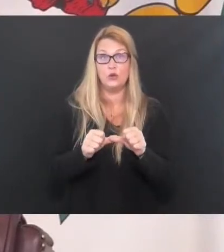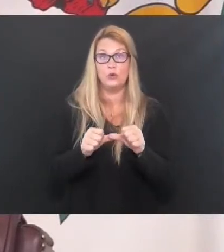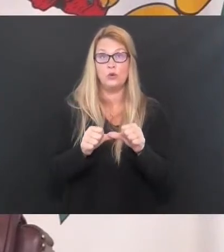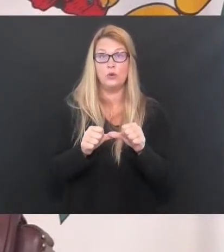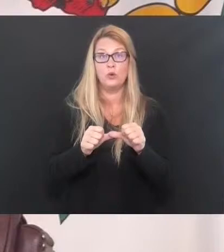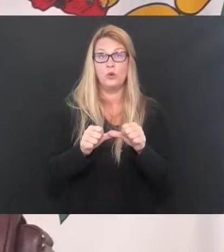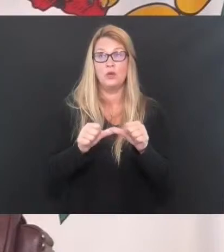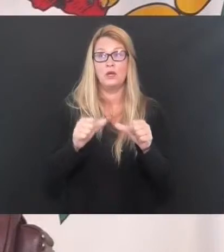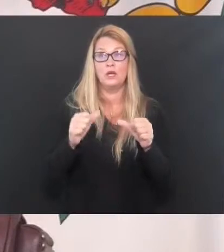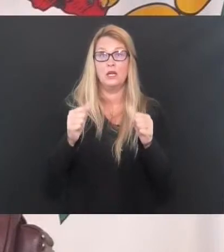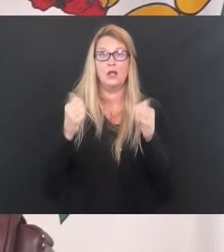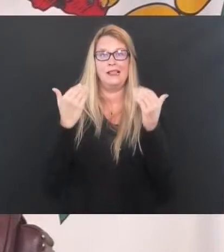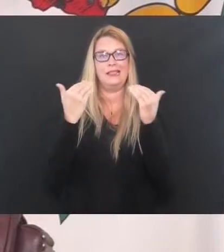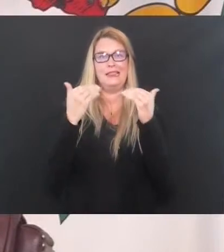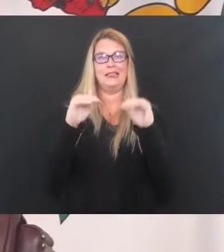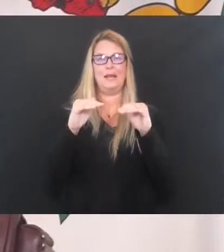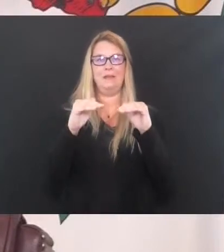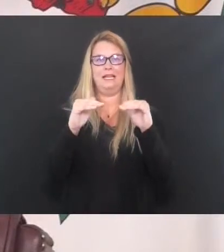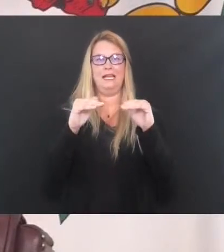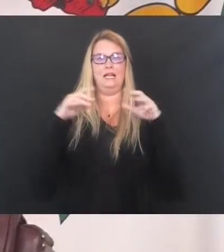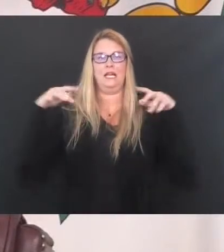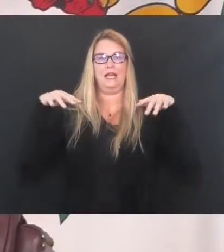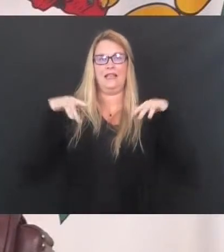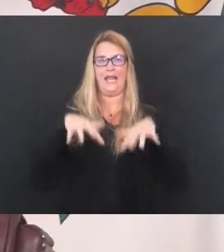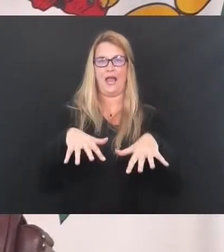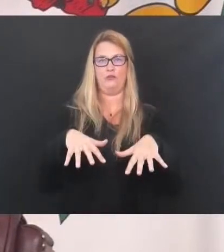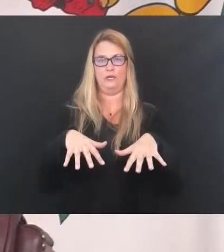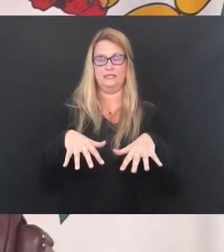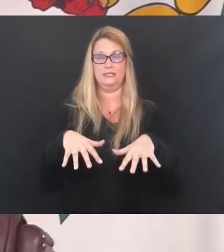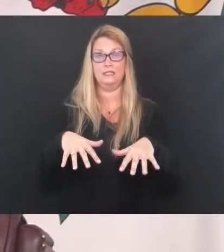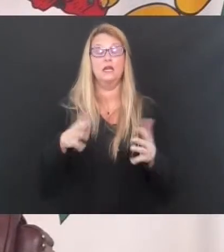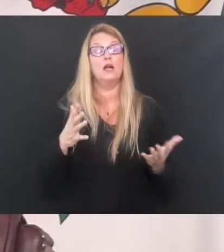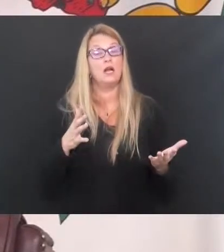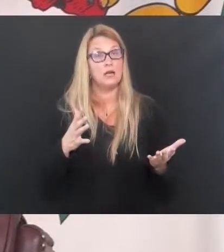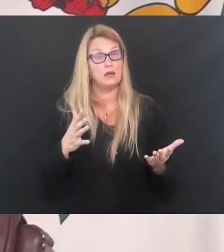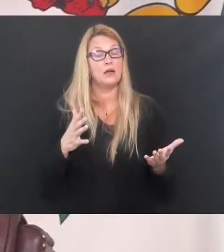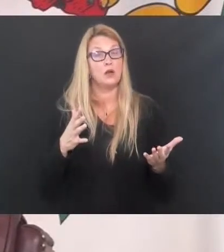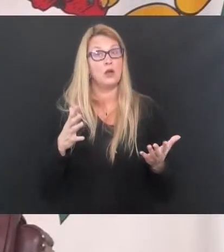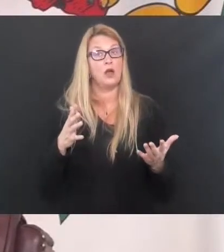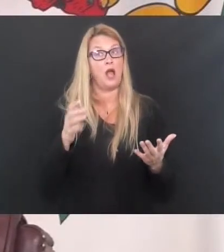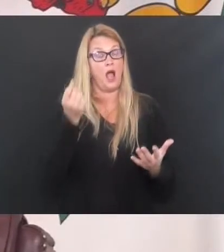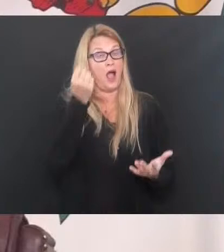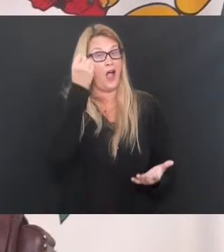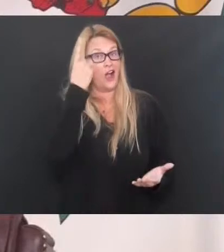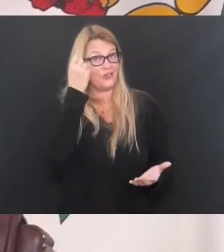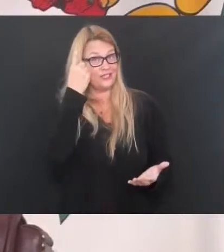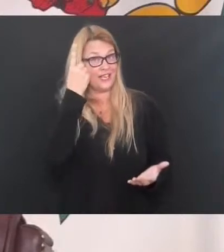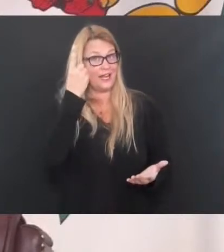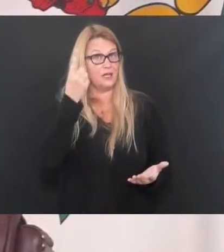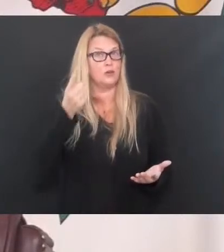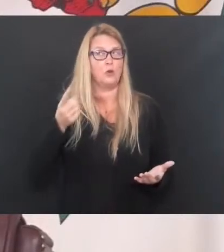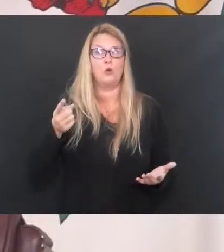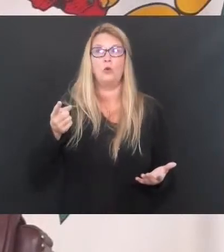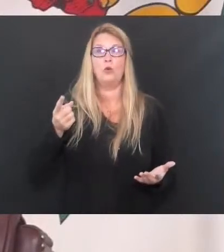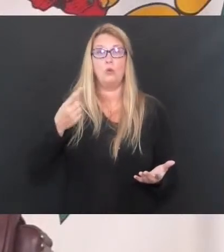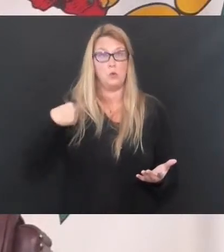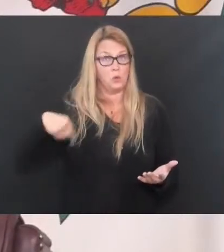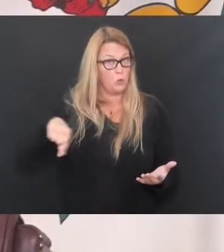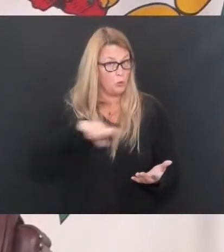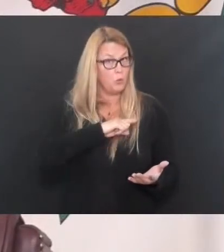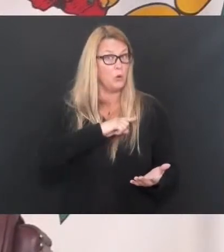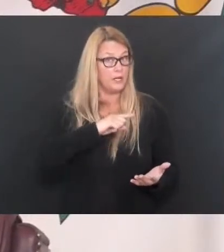with the limit as far as social gathering, and so with that being said, we